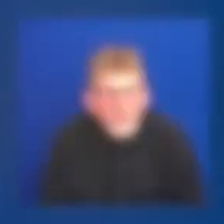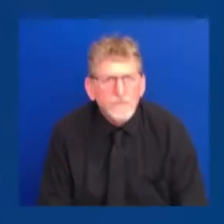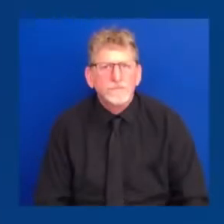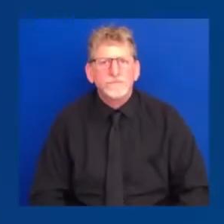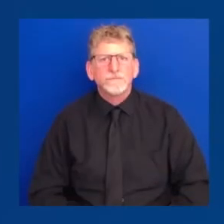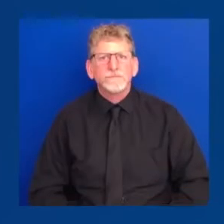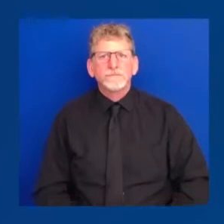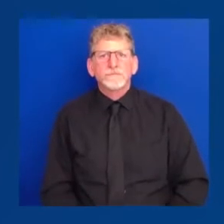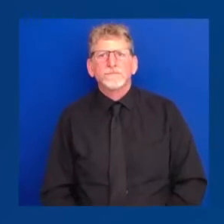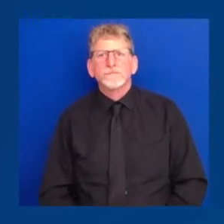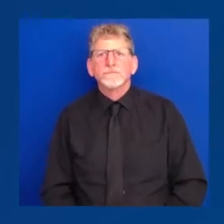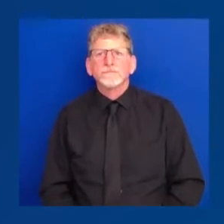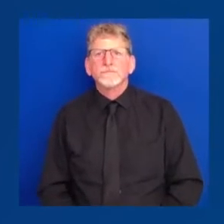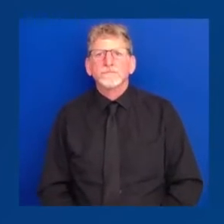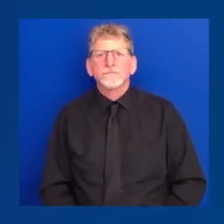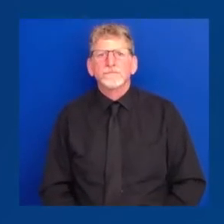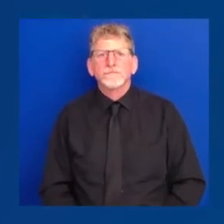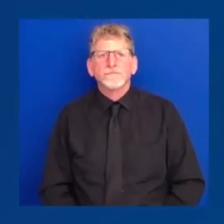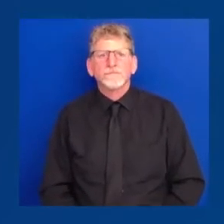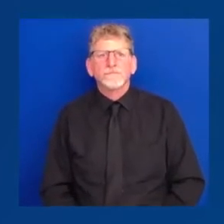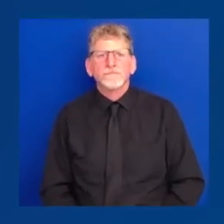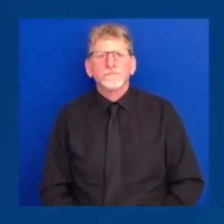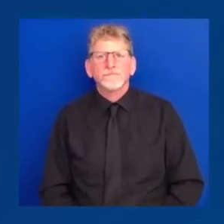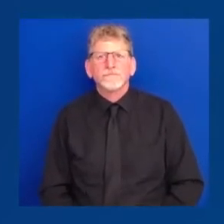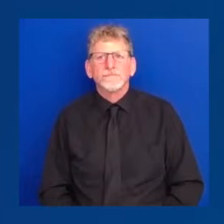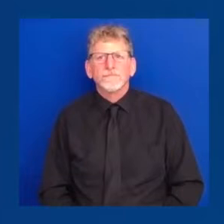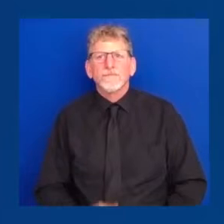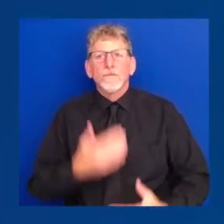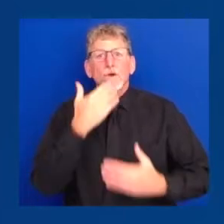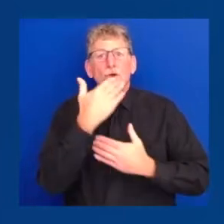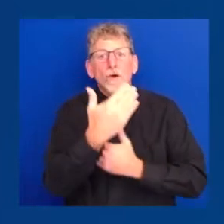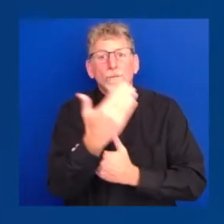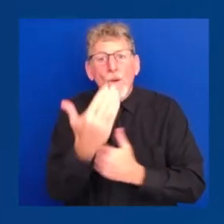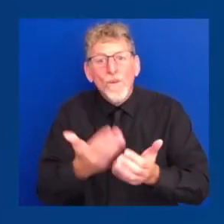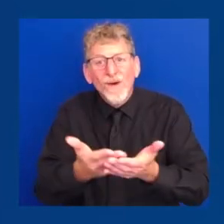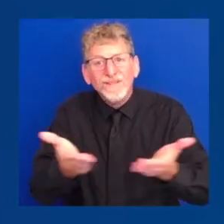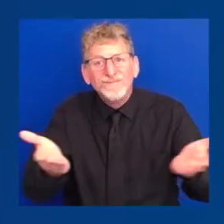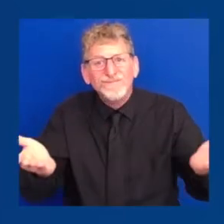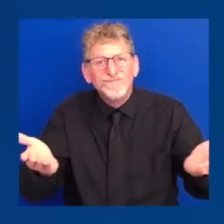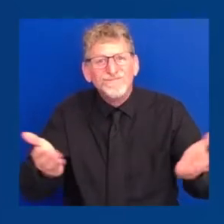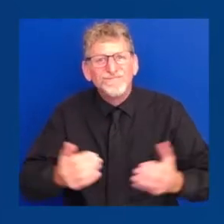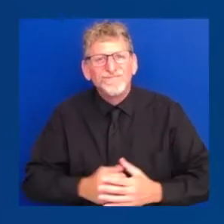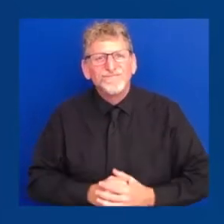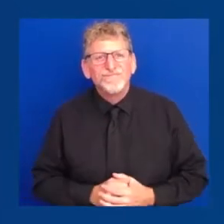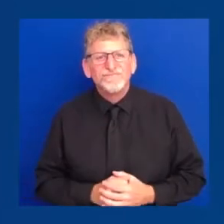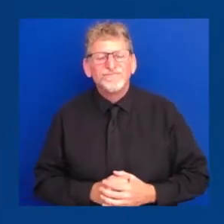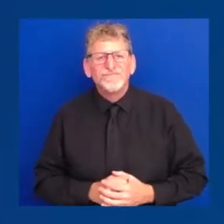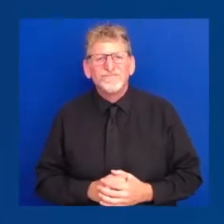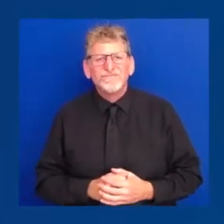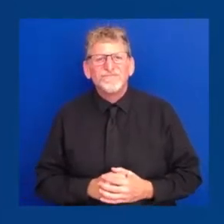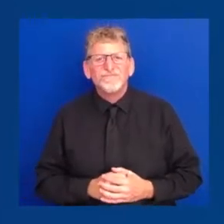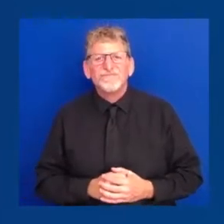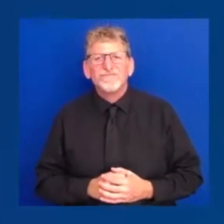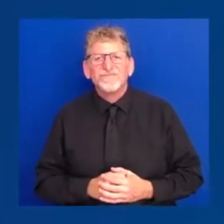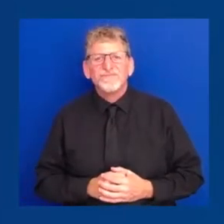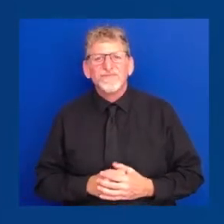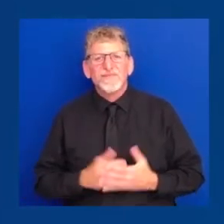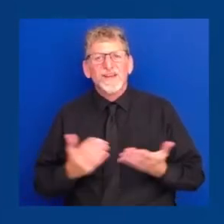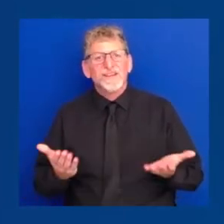Good morning, and thanks for joining us today as we release President Biden's National COVID-19 Preparedness